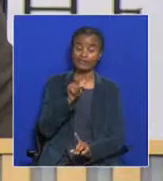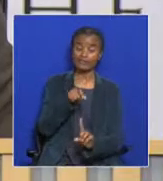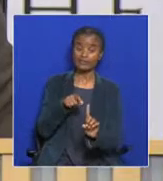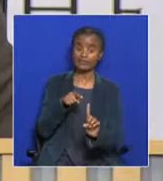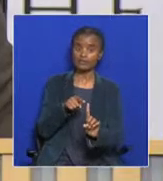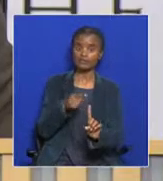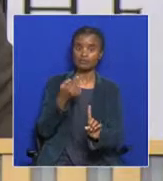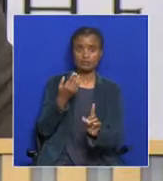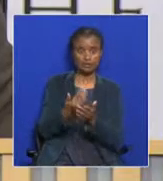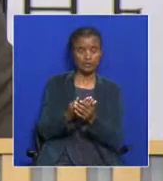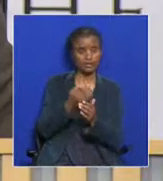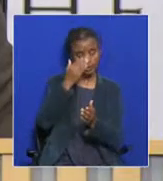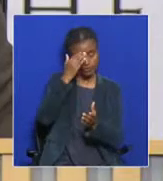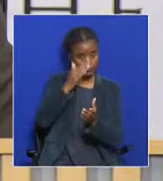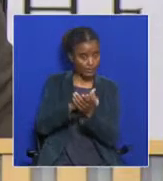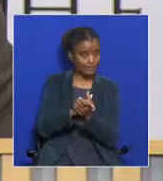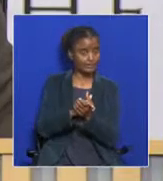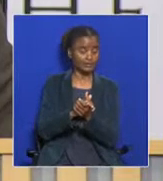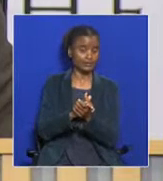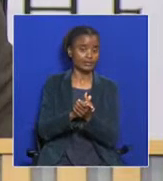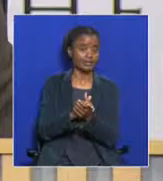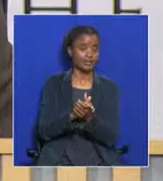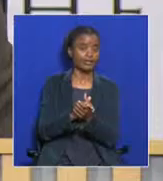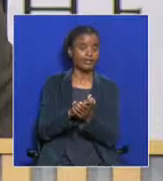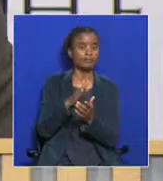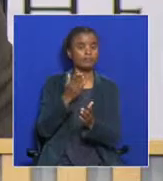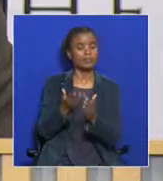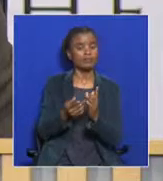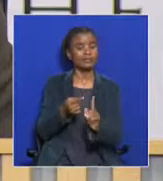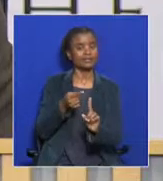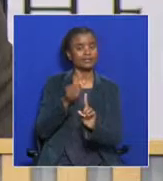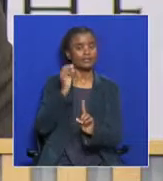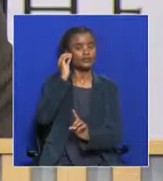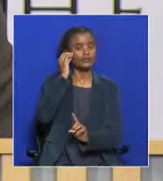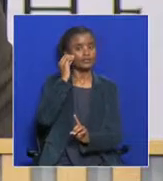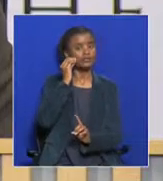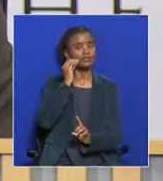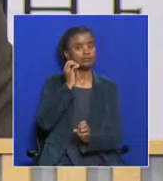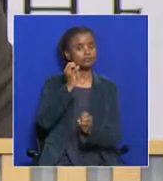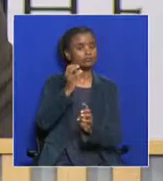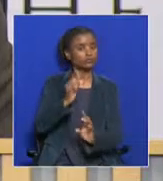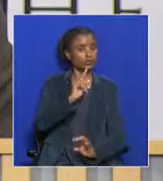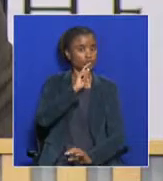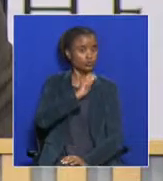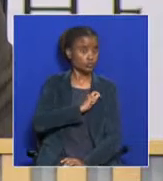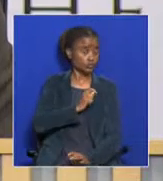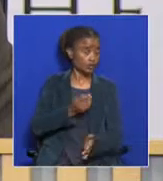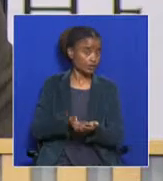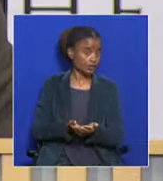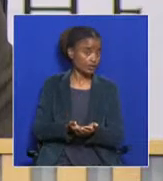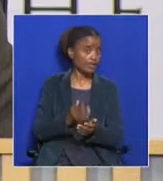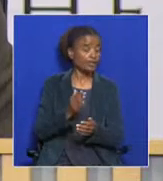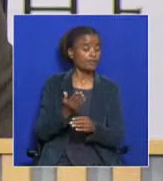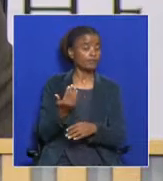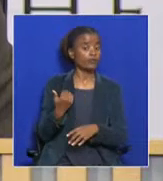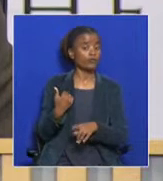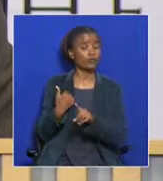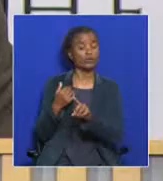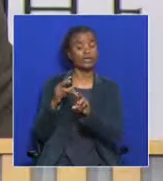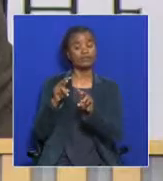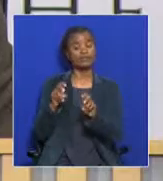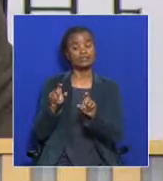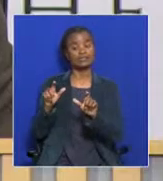and was interested in speaking the truth, when he was approached by the investigation team and asked about